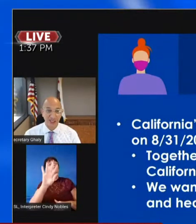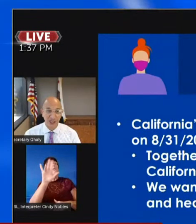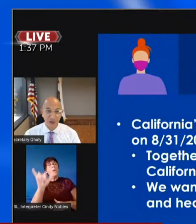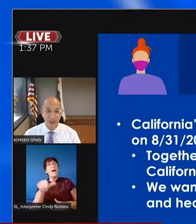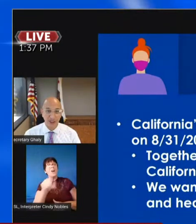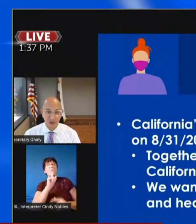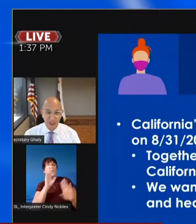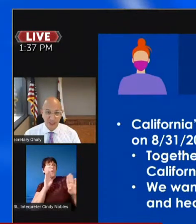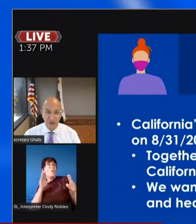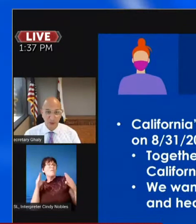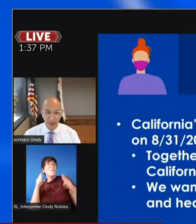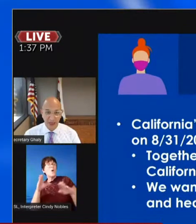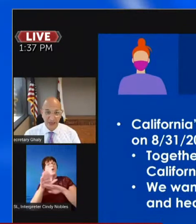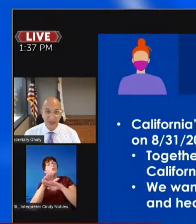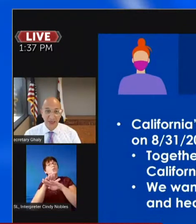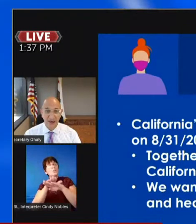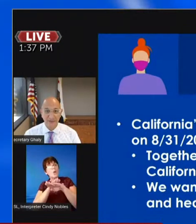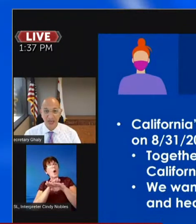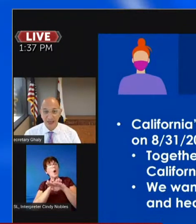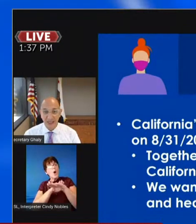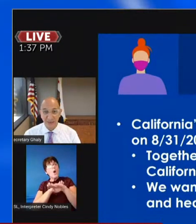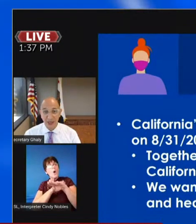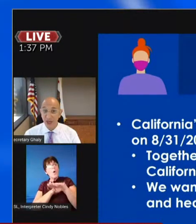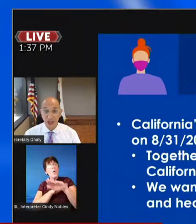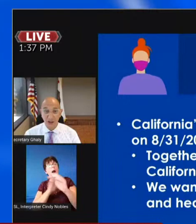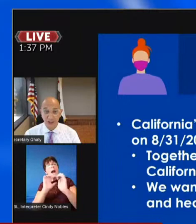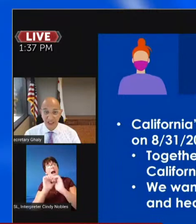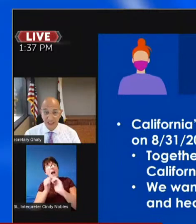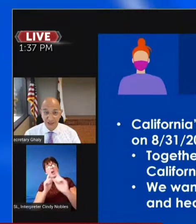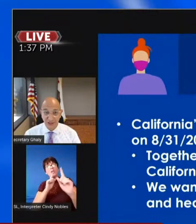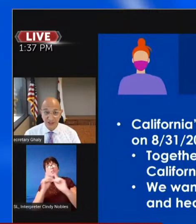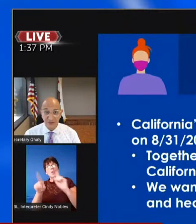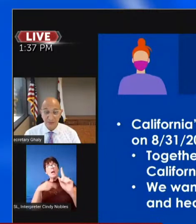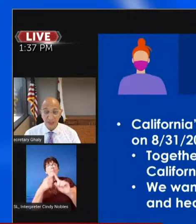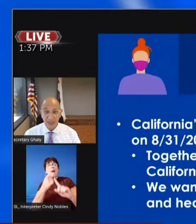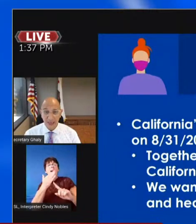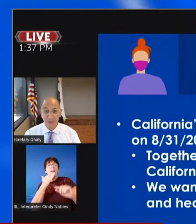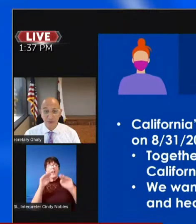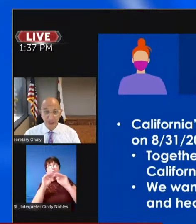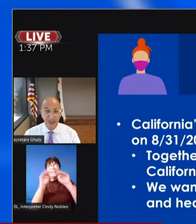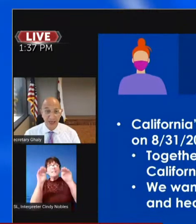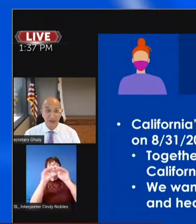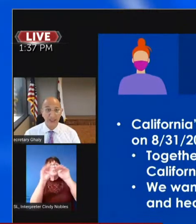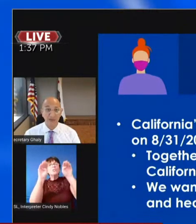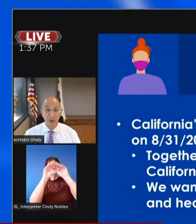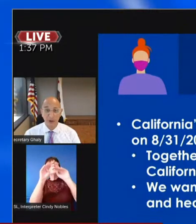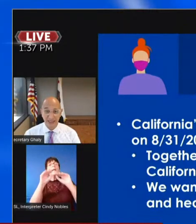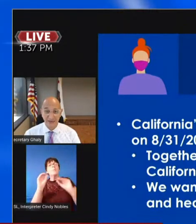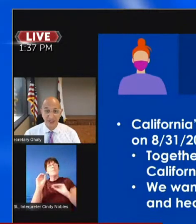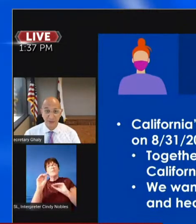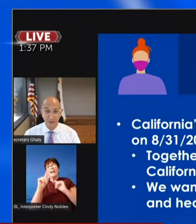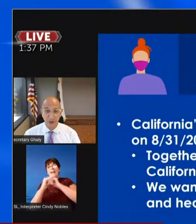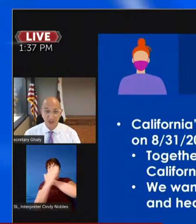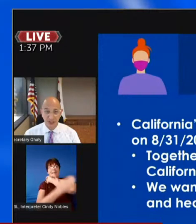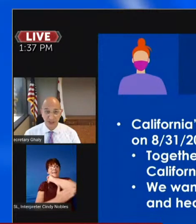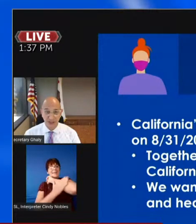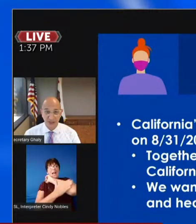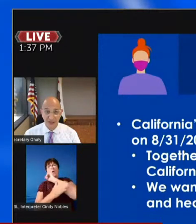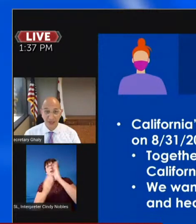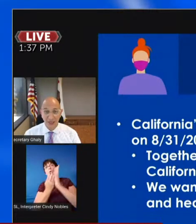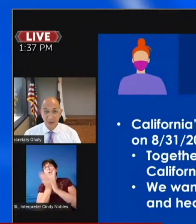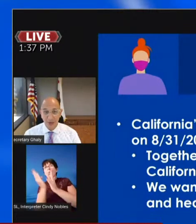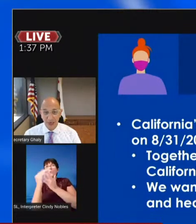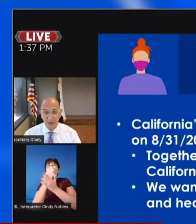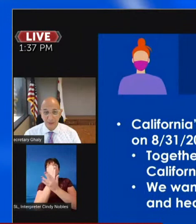that slow and stringent way of talking about colored tiers and moving counties progressively through those